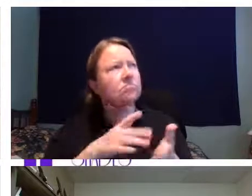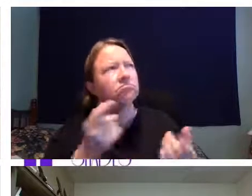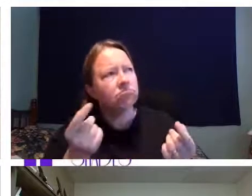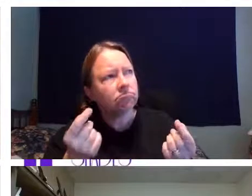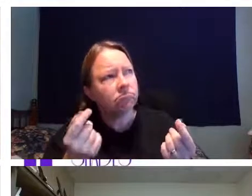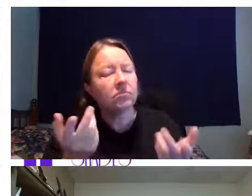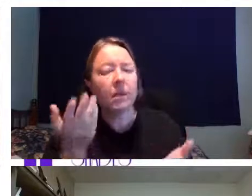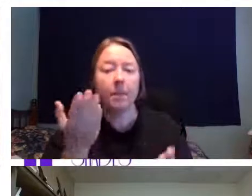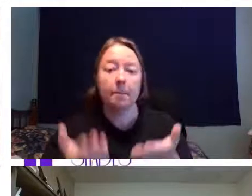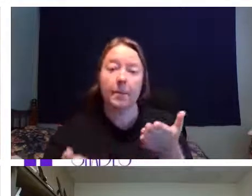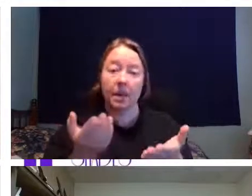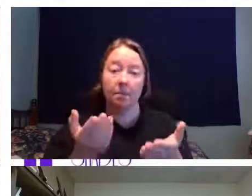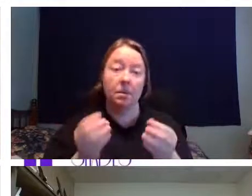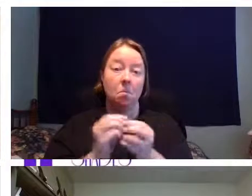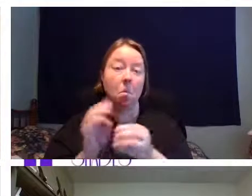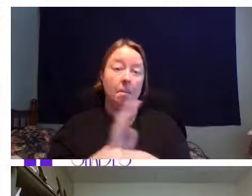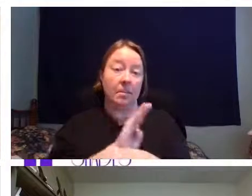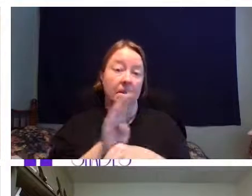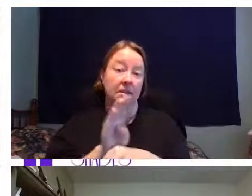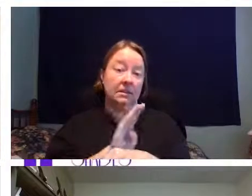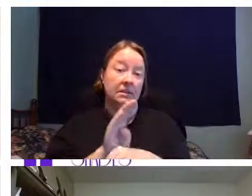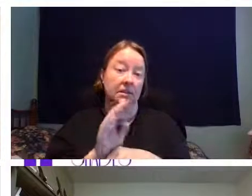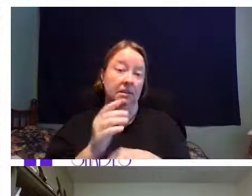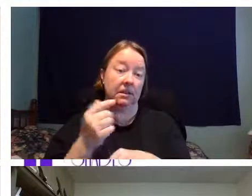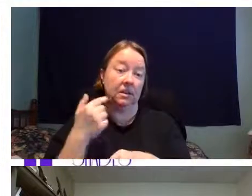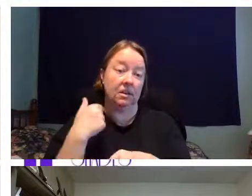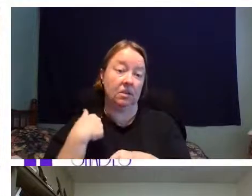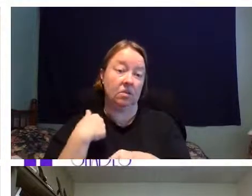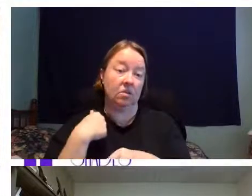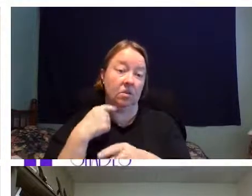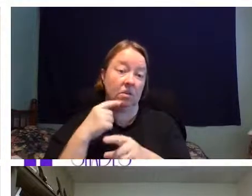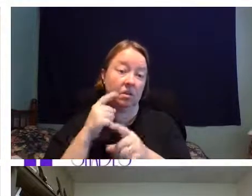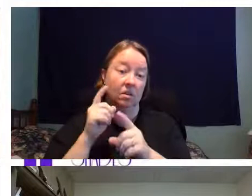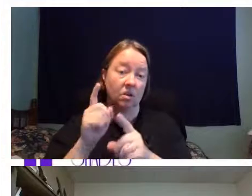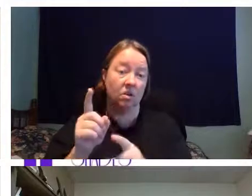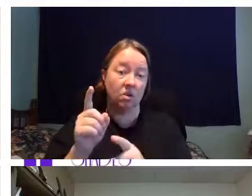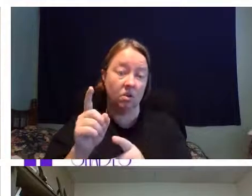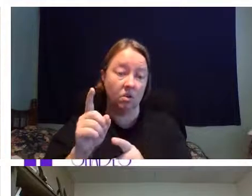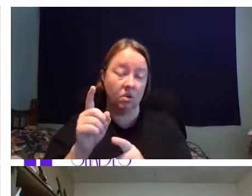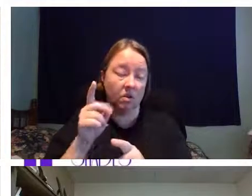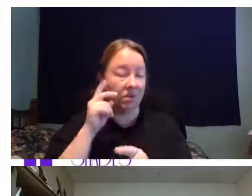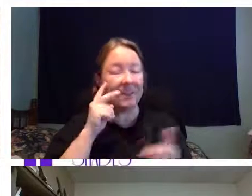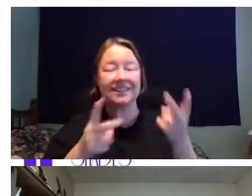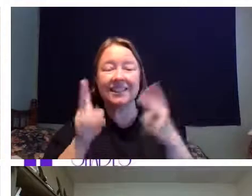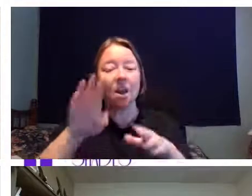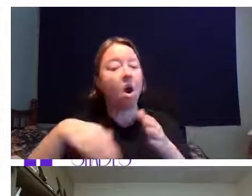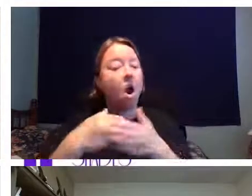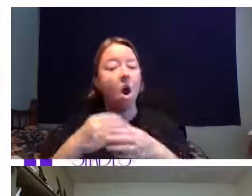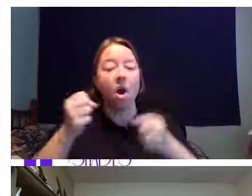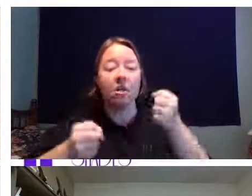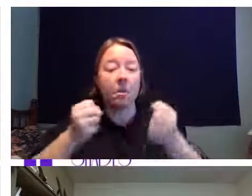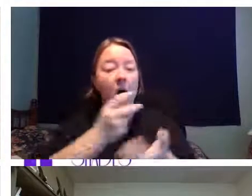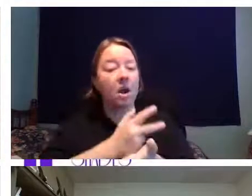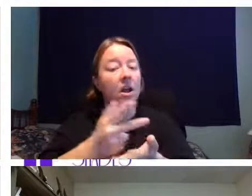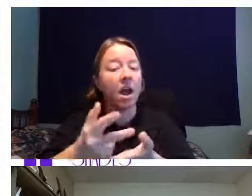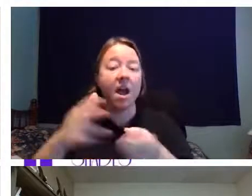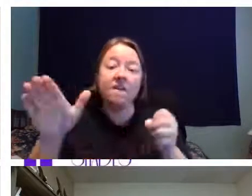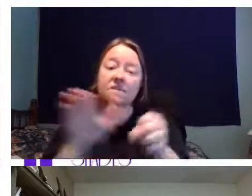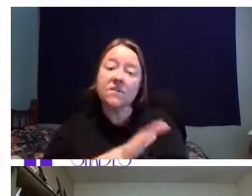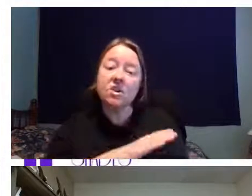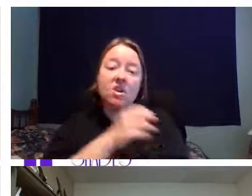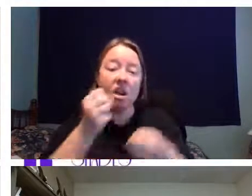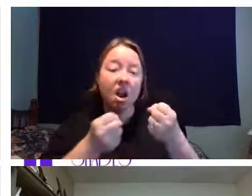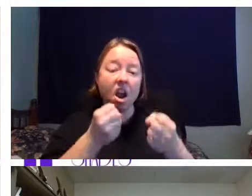it may have been busier. And let's say when I go visit the center, the entire, parking lot is full of cars. So there might be a